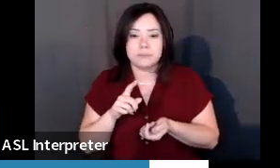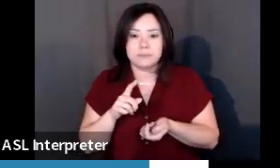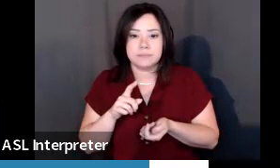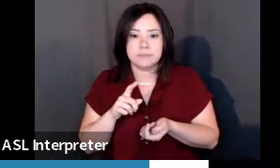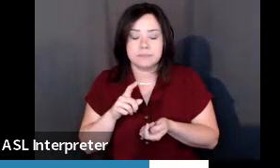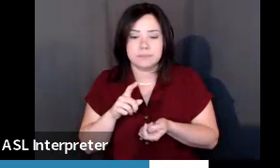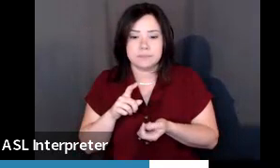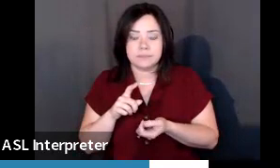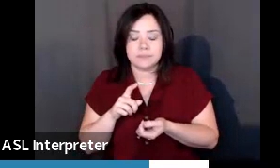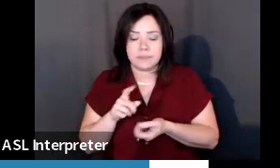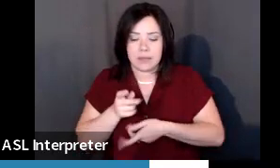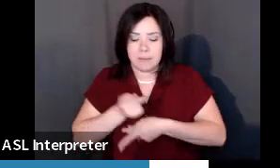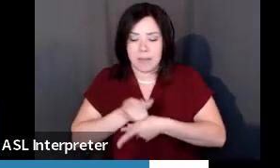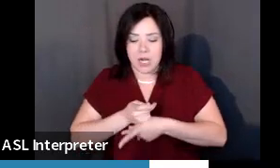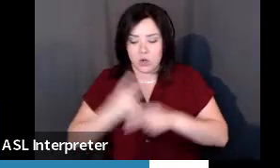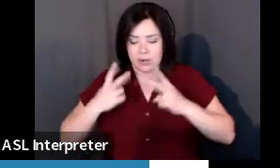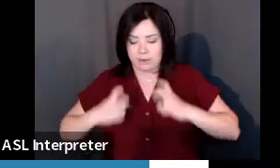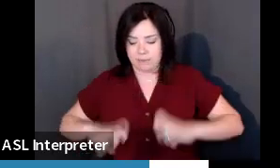monitoring different things, but